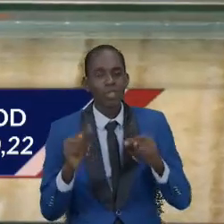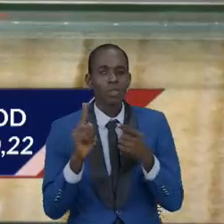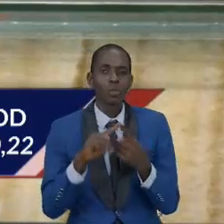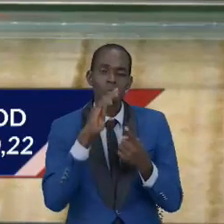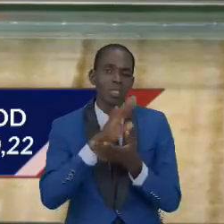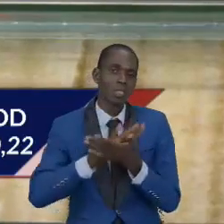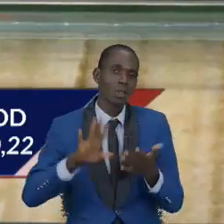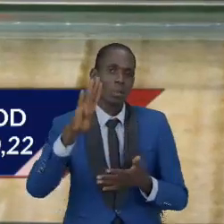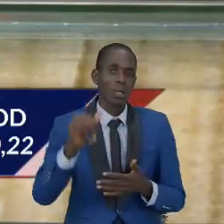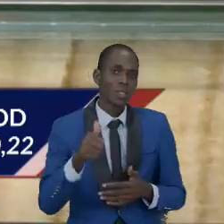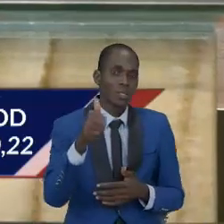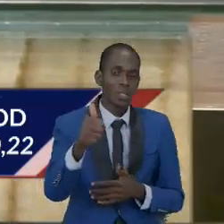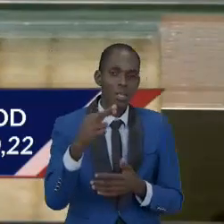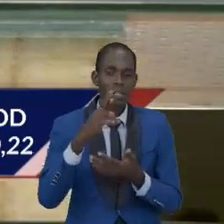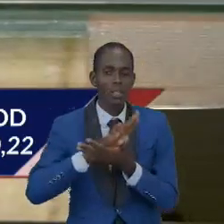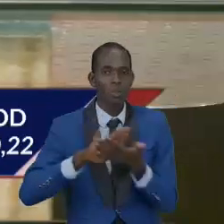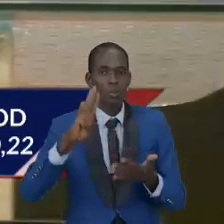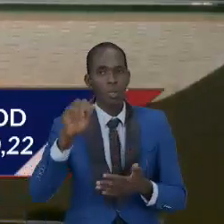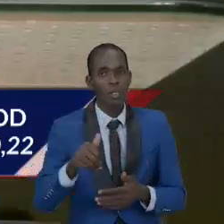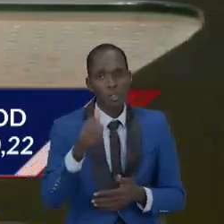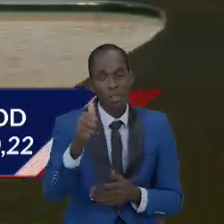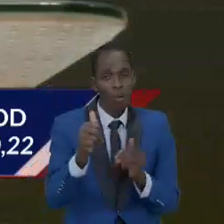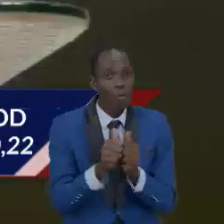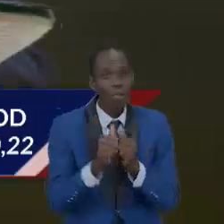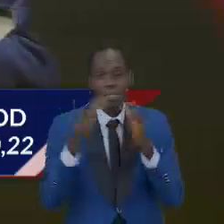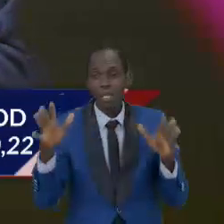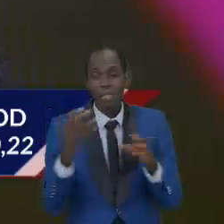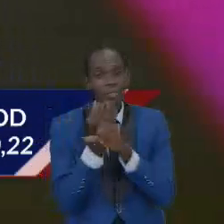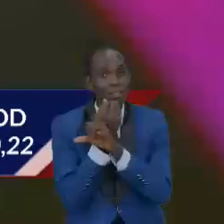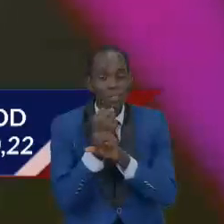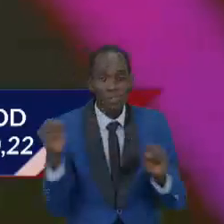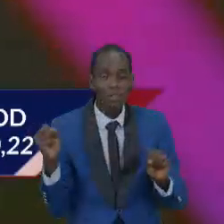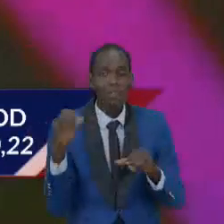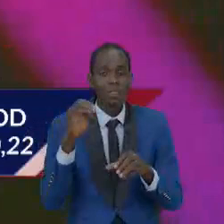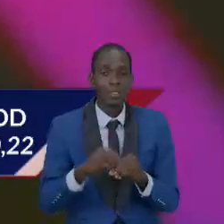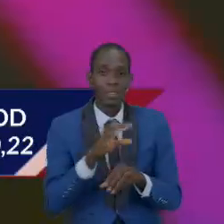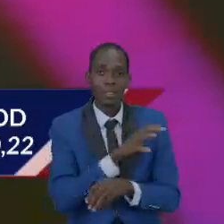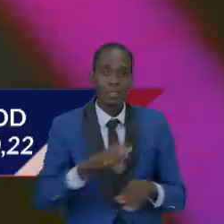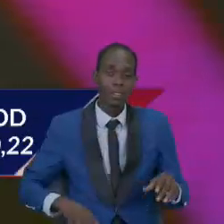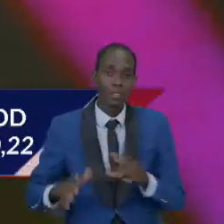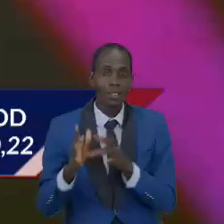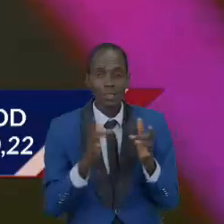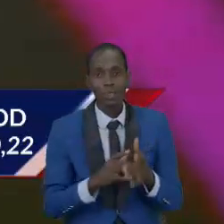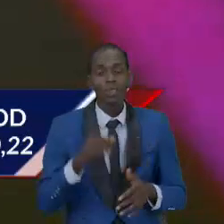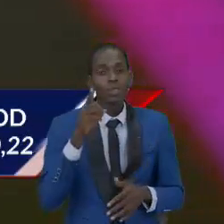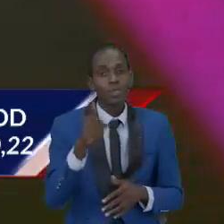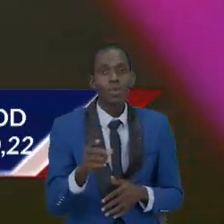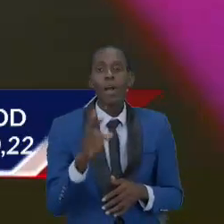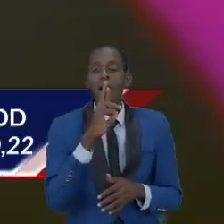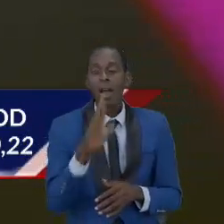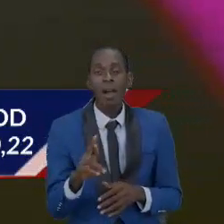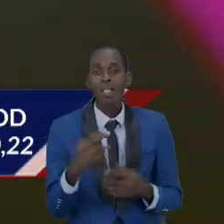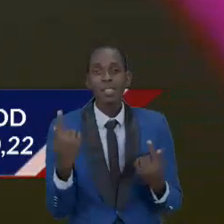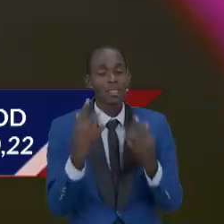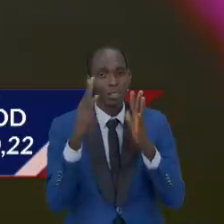yourself, righteous by yourself, without salvation in Christ, you are guilty in the sight